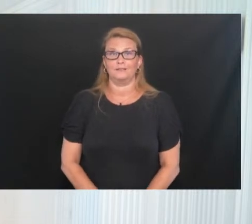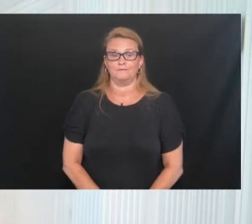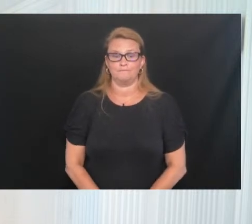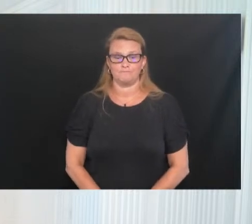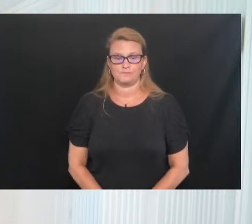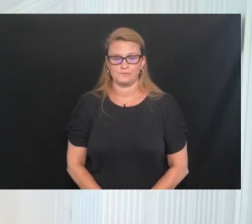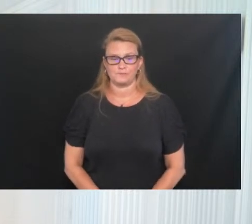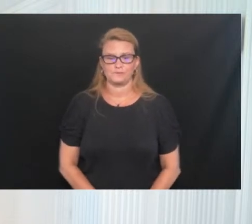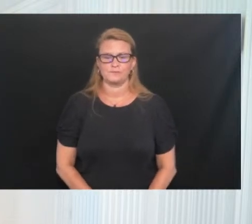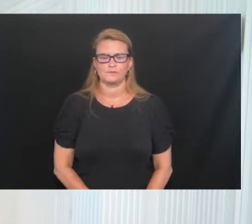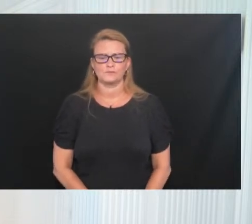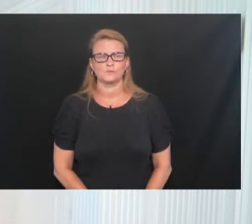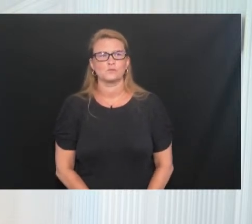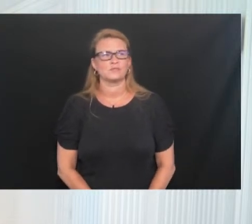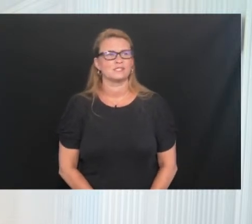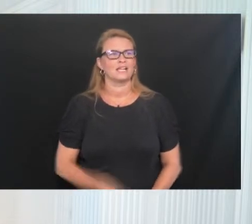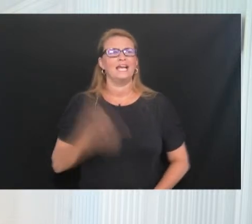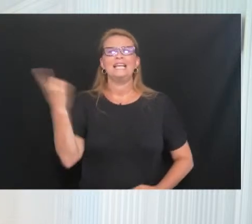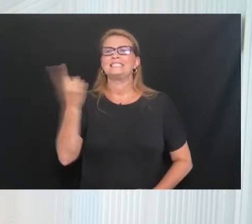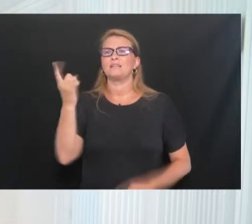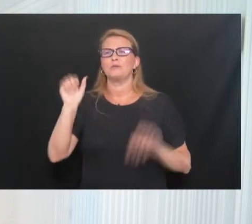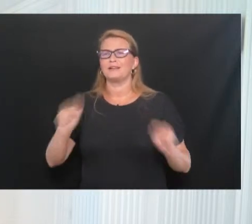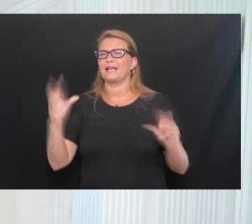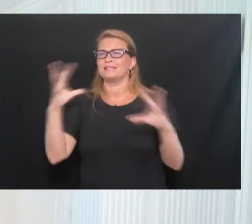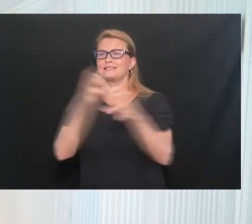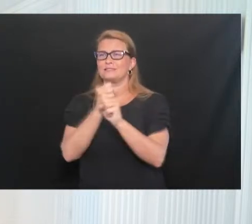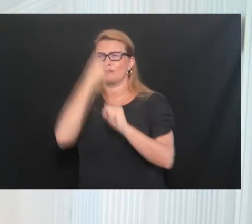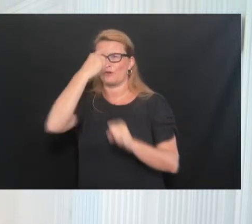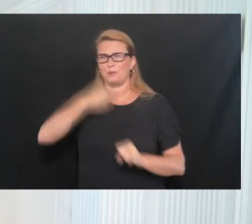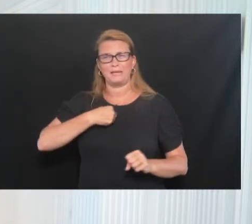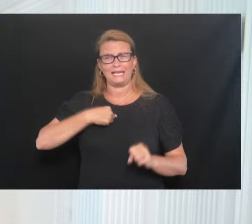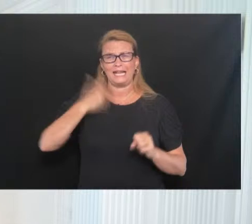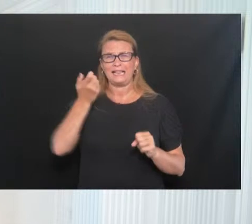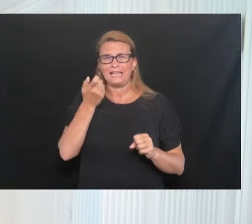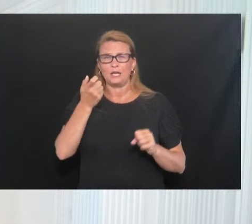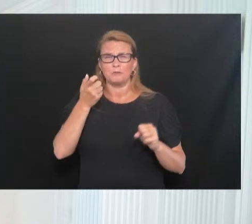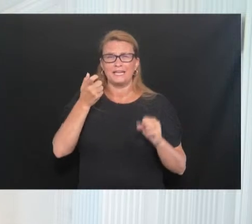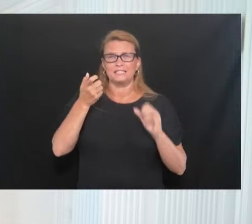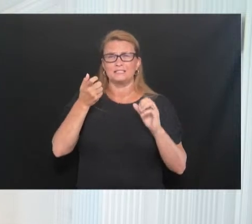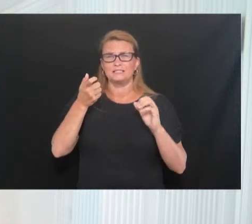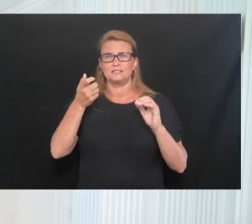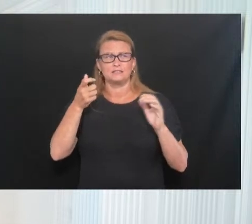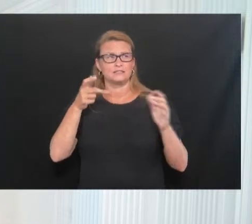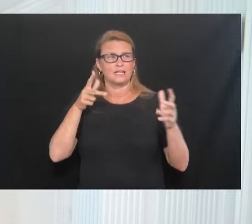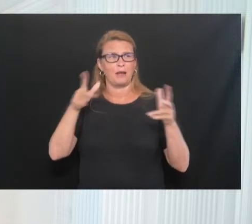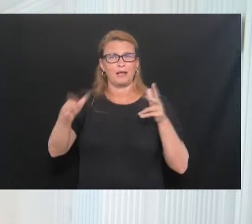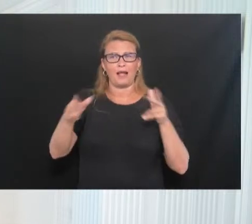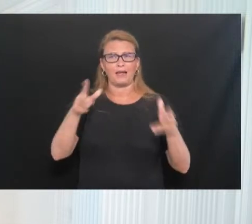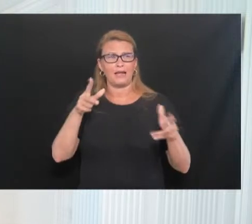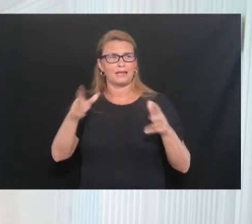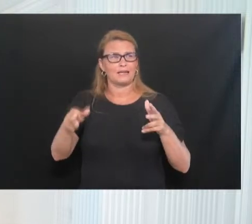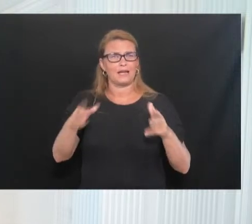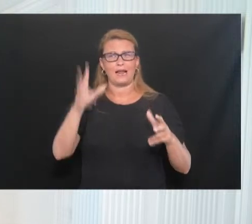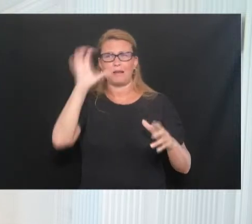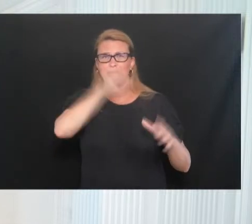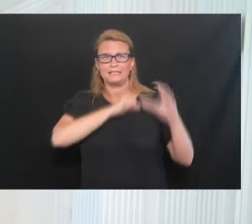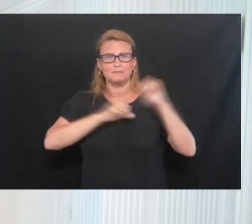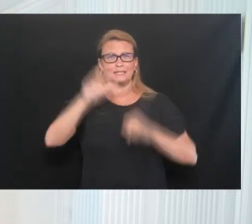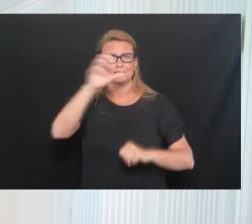Okay, somebody, because it was kind of muffled and everything, I was trying